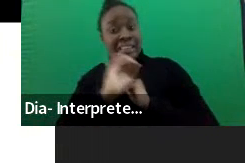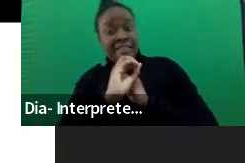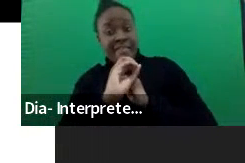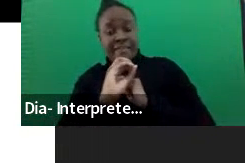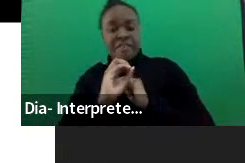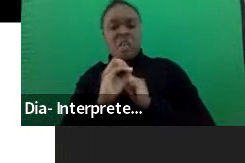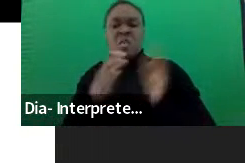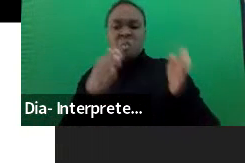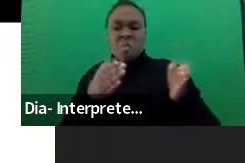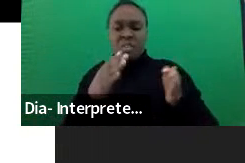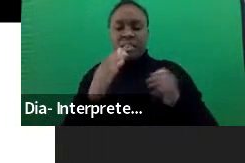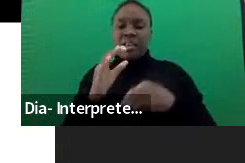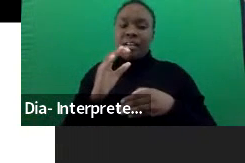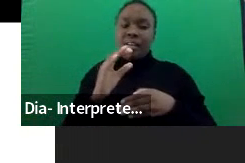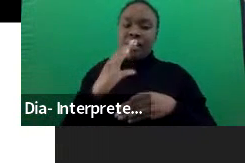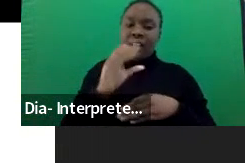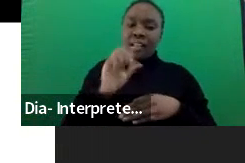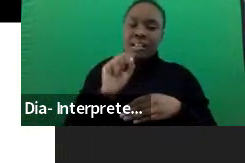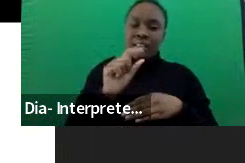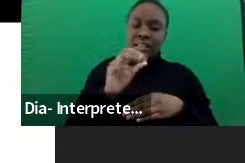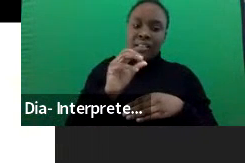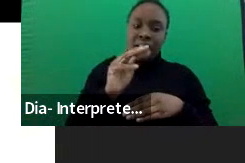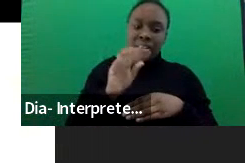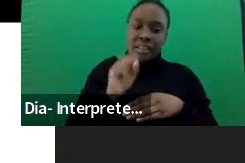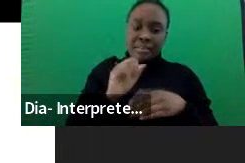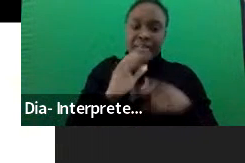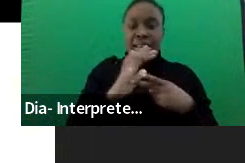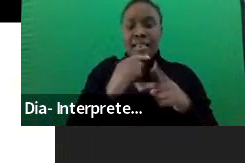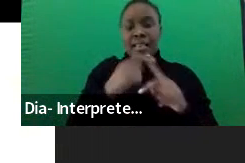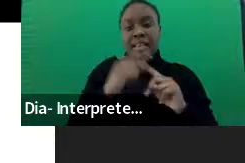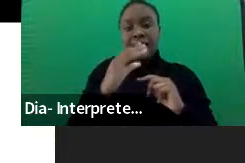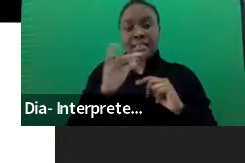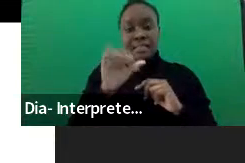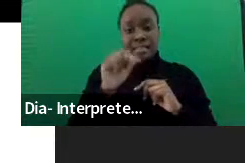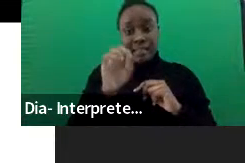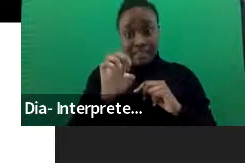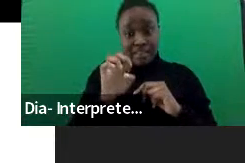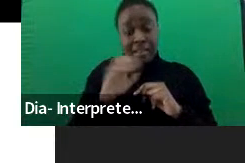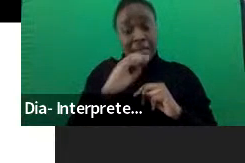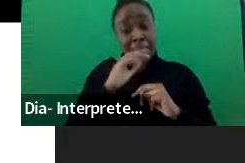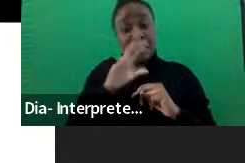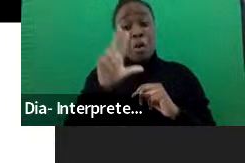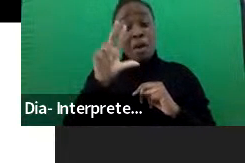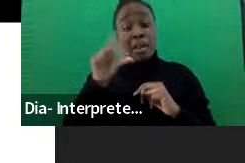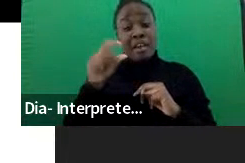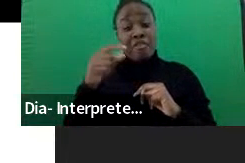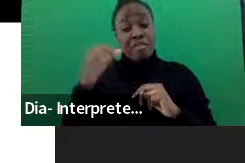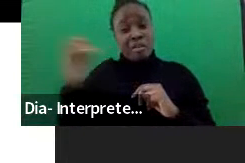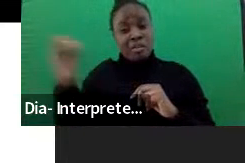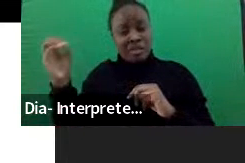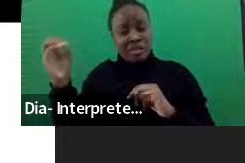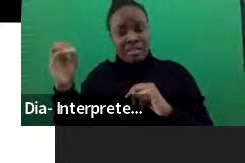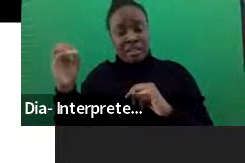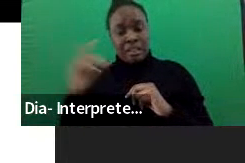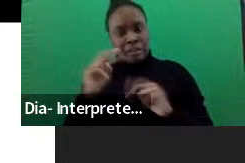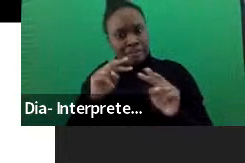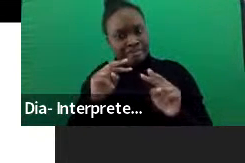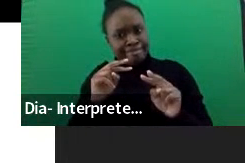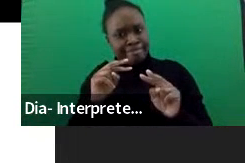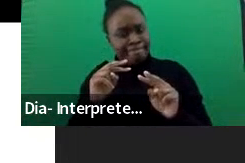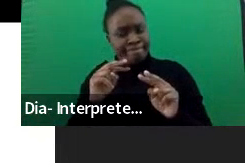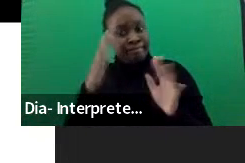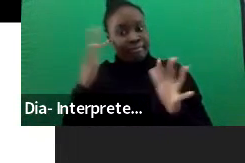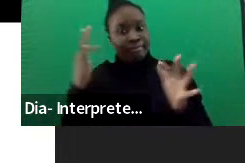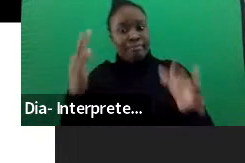at the magnitude of this, of the size of this trader register, we then decided that we will start to